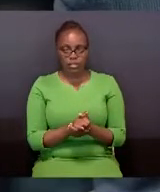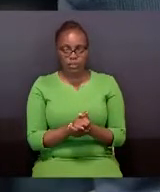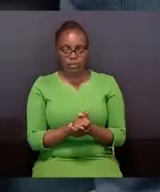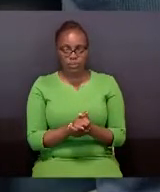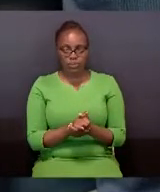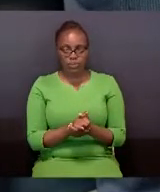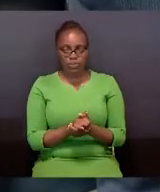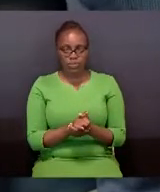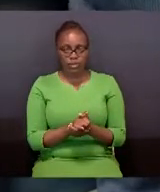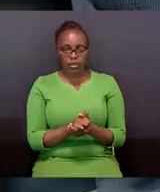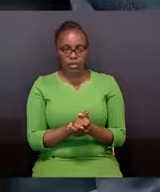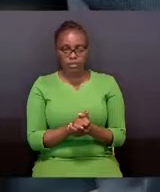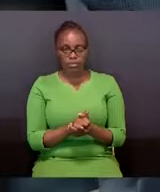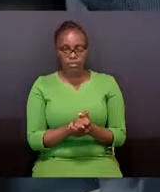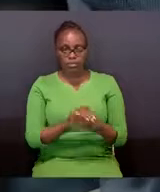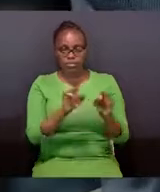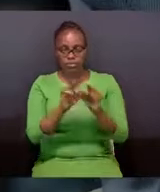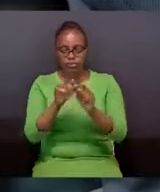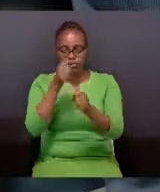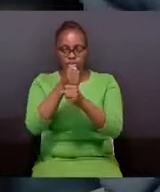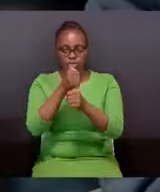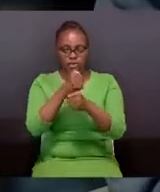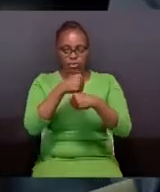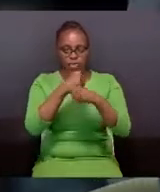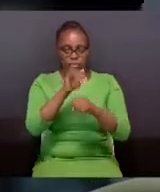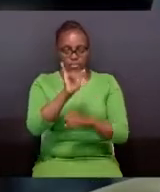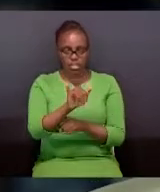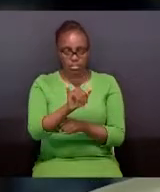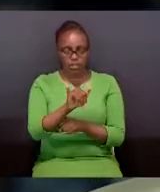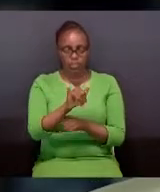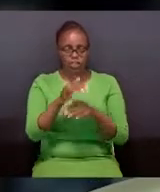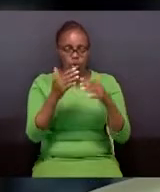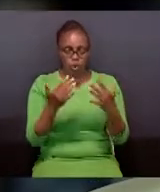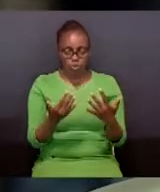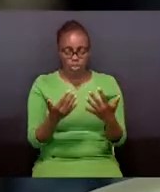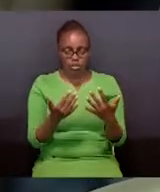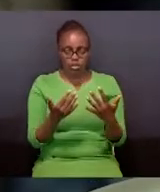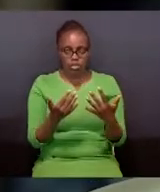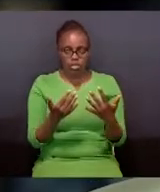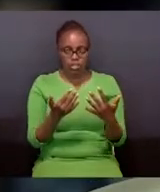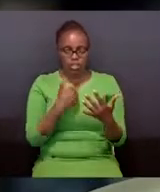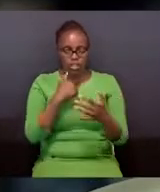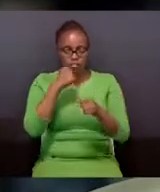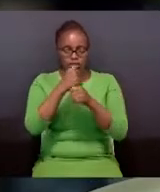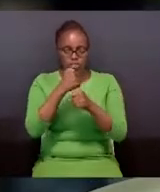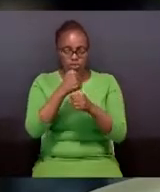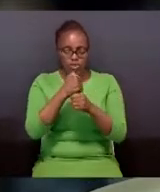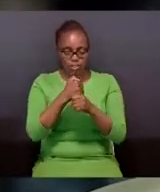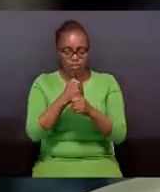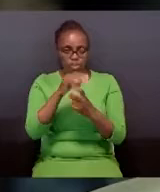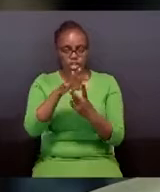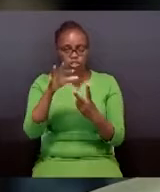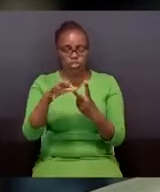level. Every person makes that choice. Or you fail to make that